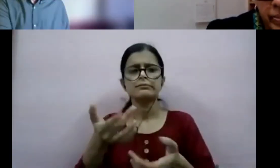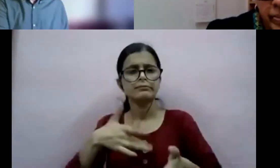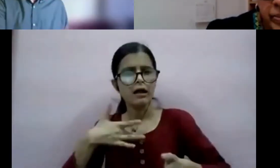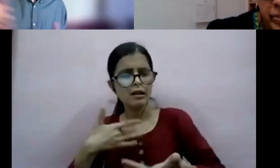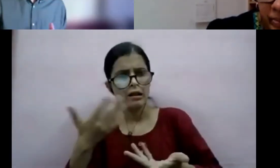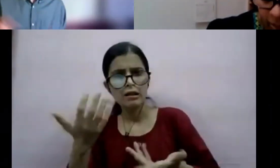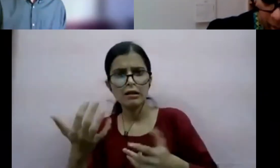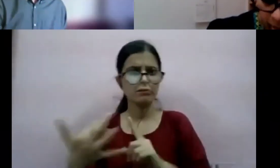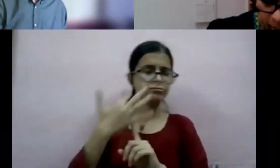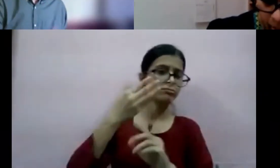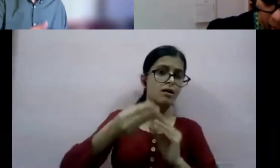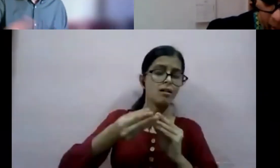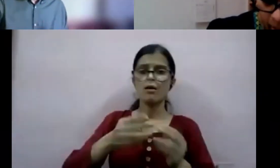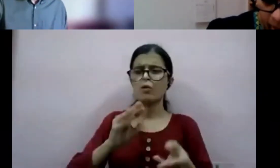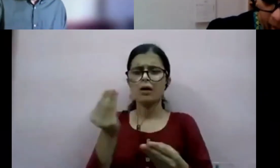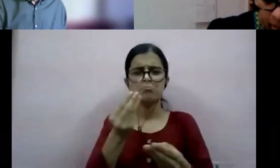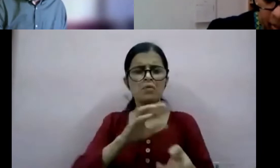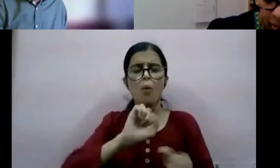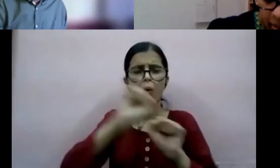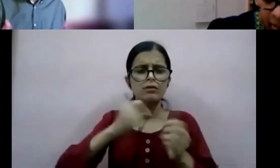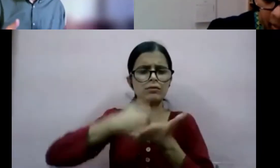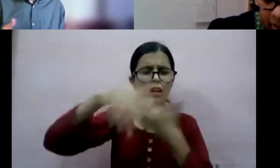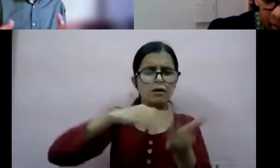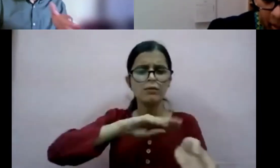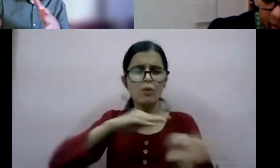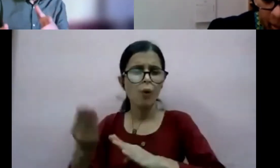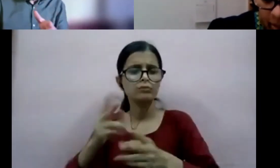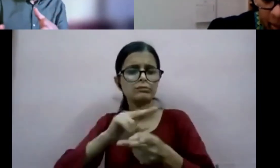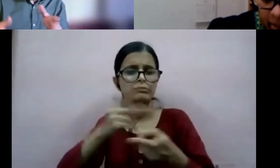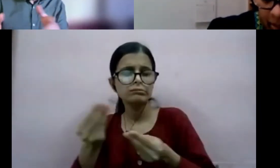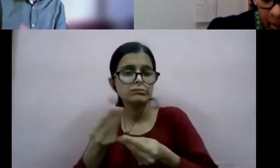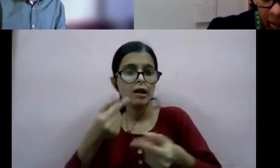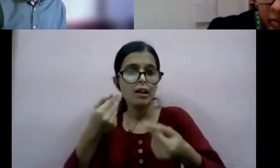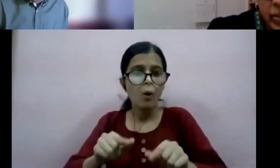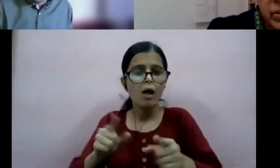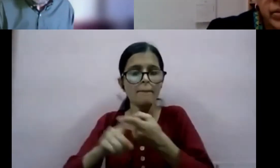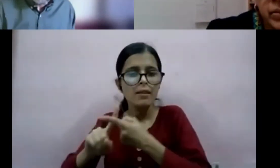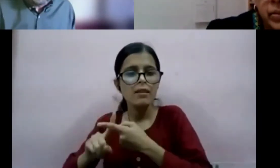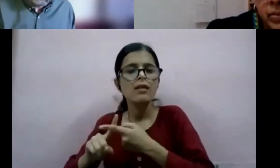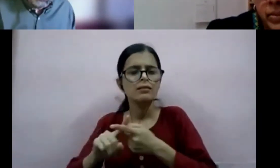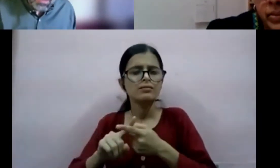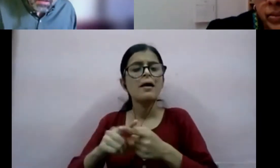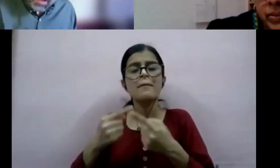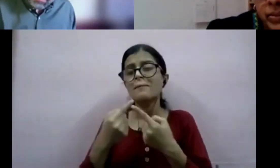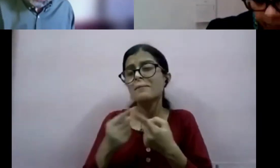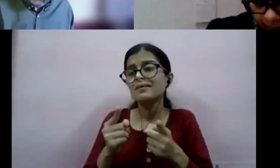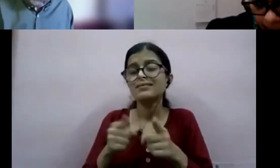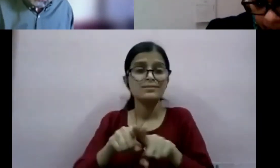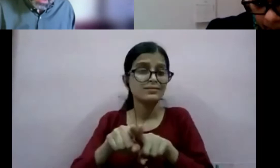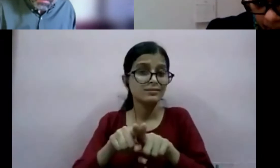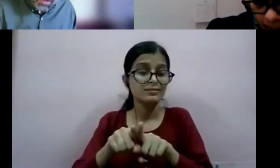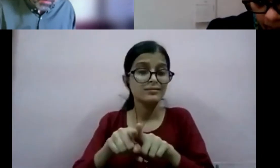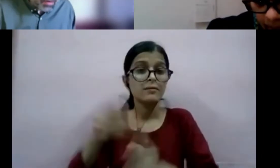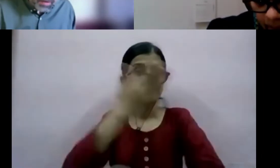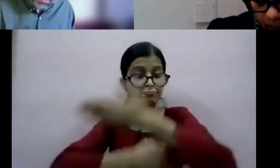course, remember that lots of older people, it also impacts on age and disability come together. But disabled people